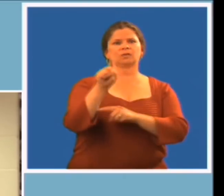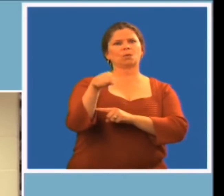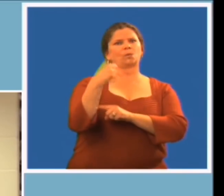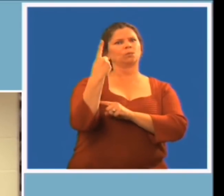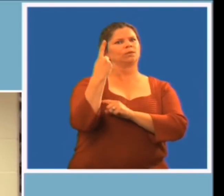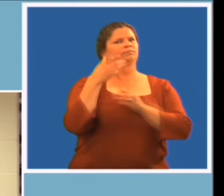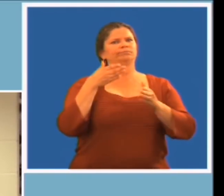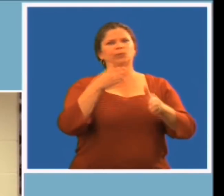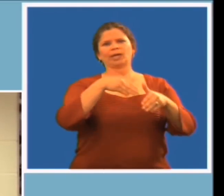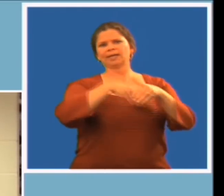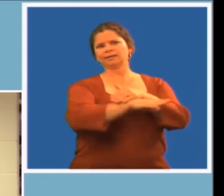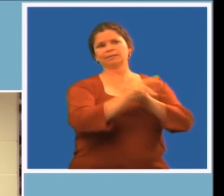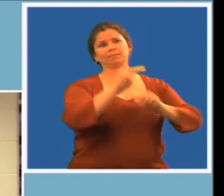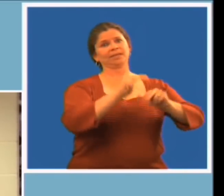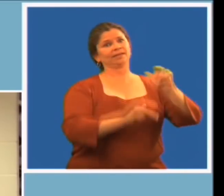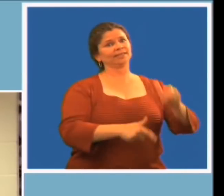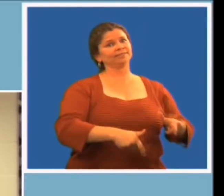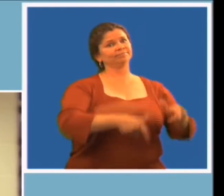building.